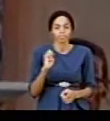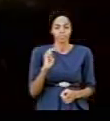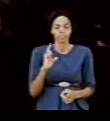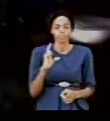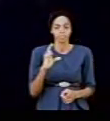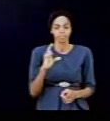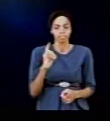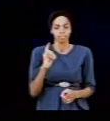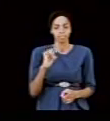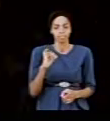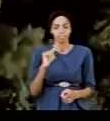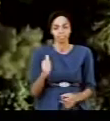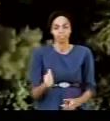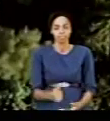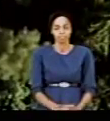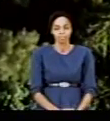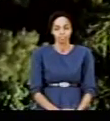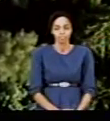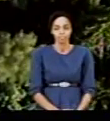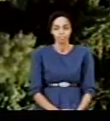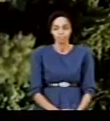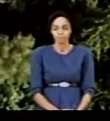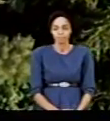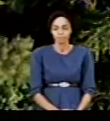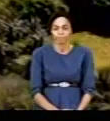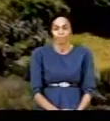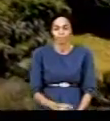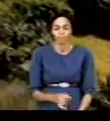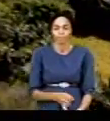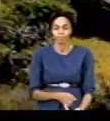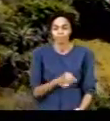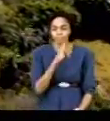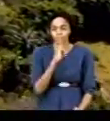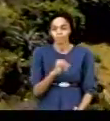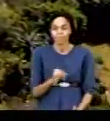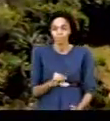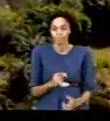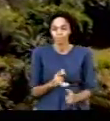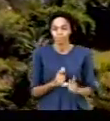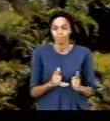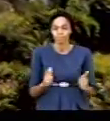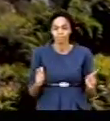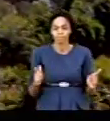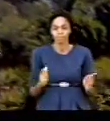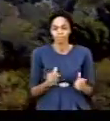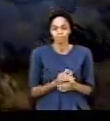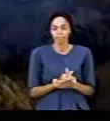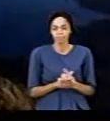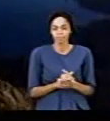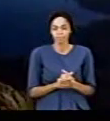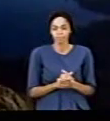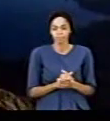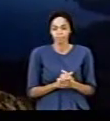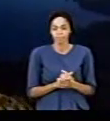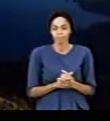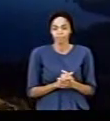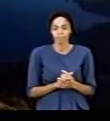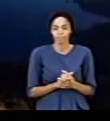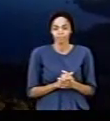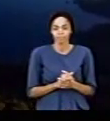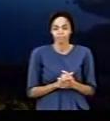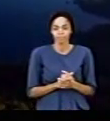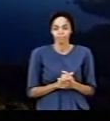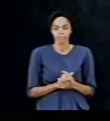You're already clapping. It was once a massive forest lying less than 10 kilometers north of the Atlantic Ocean,